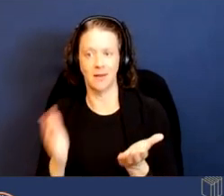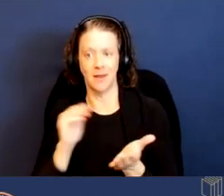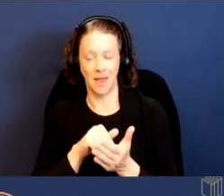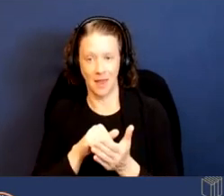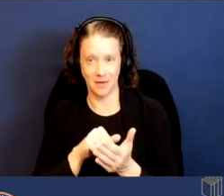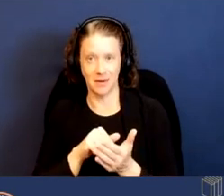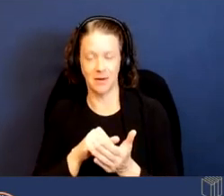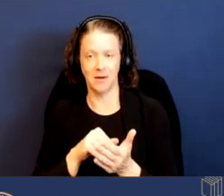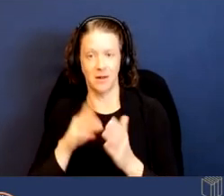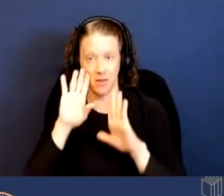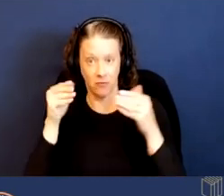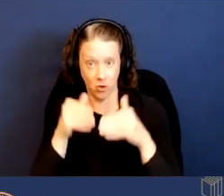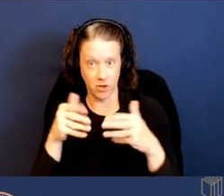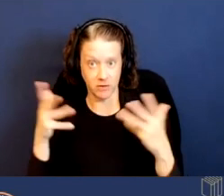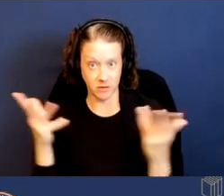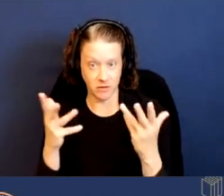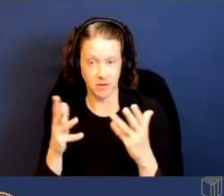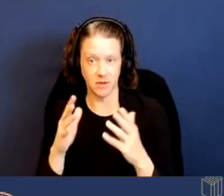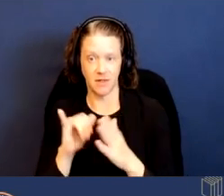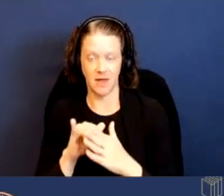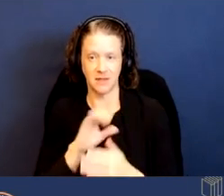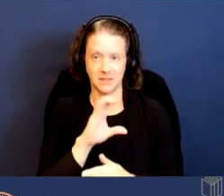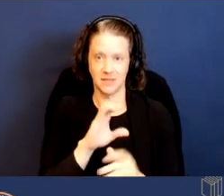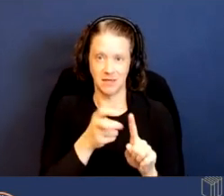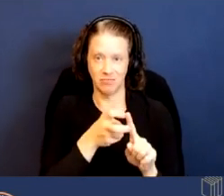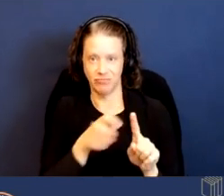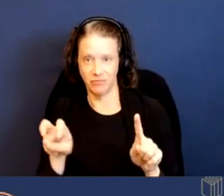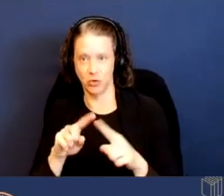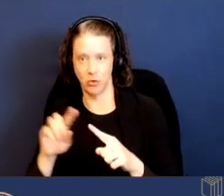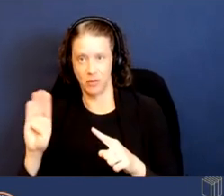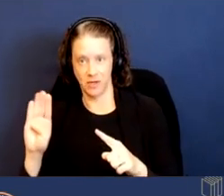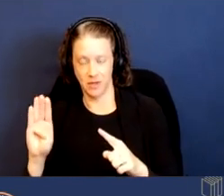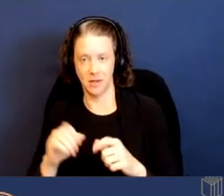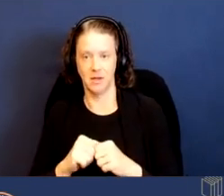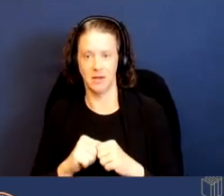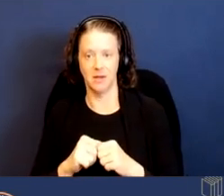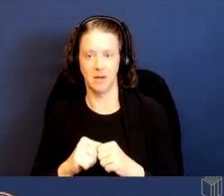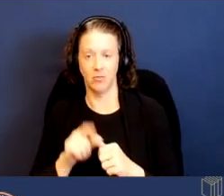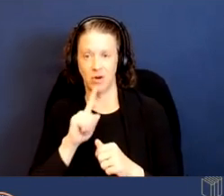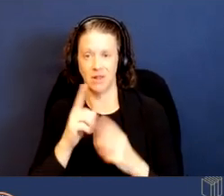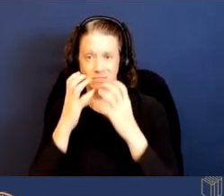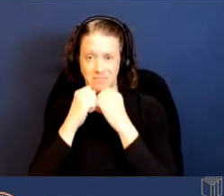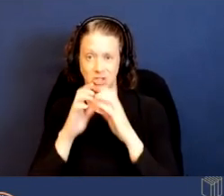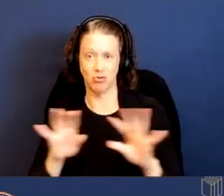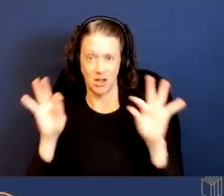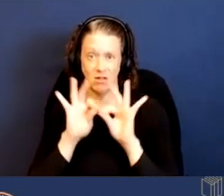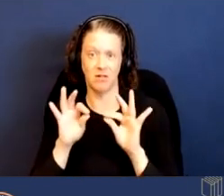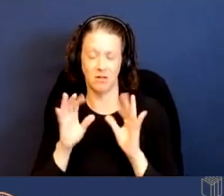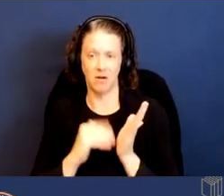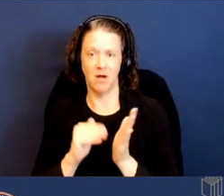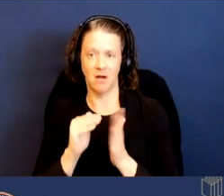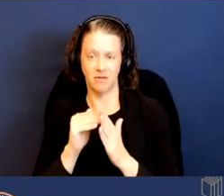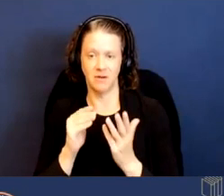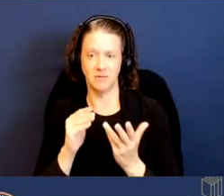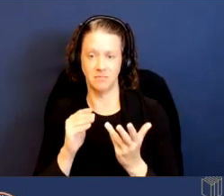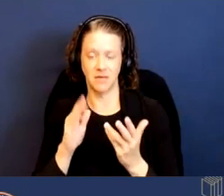focus is really on that C to B transition. As I said before, it really is critical, and oftentimes